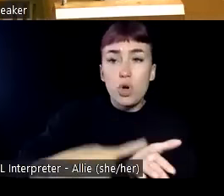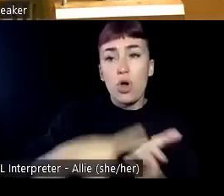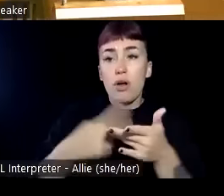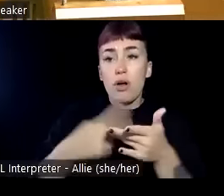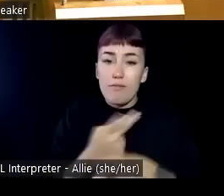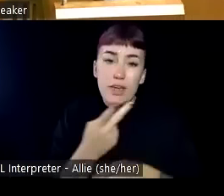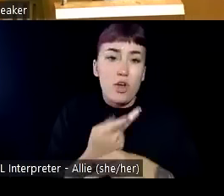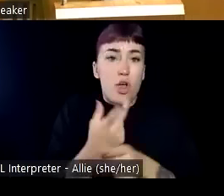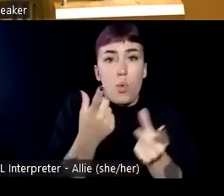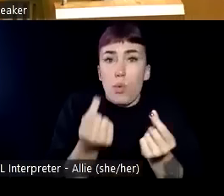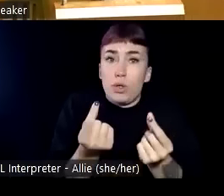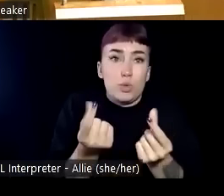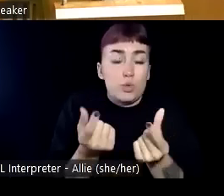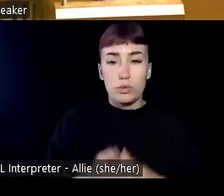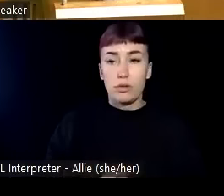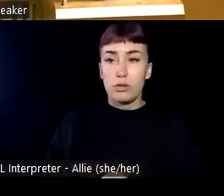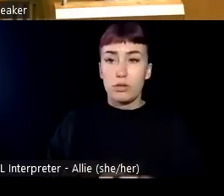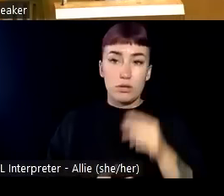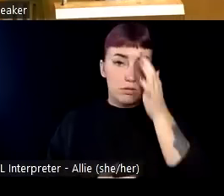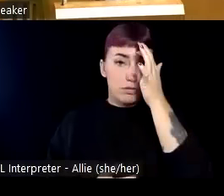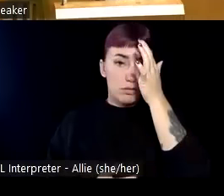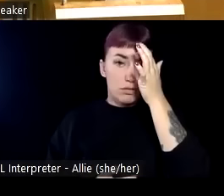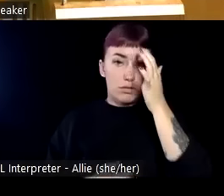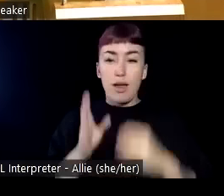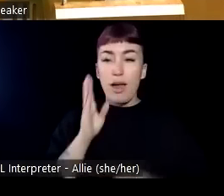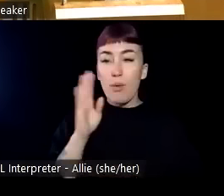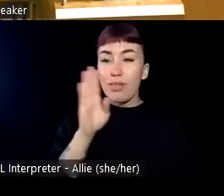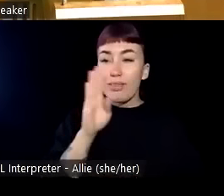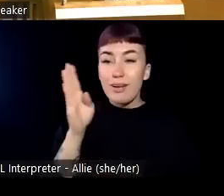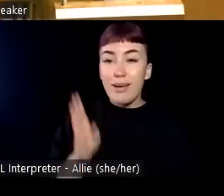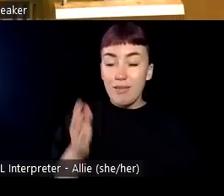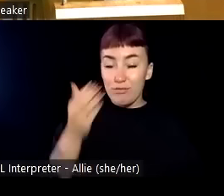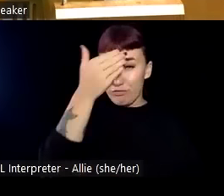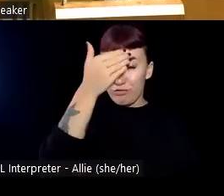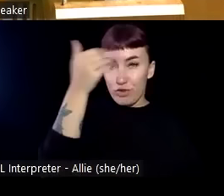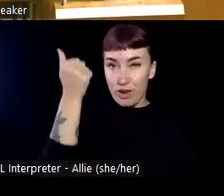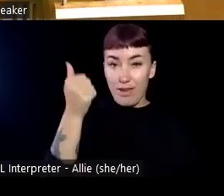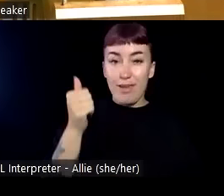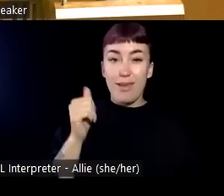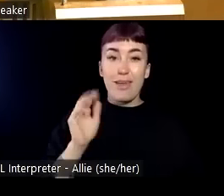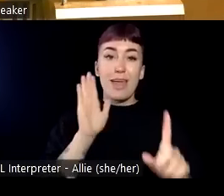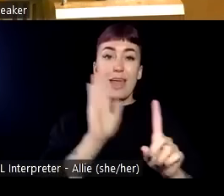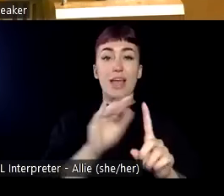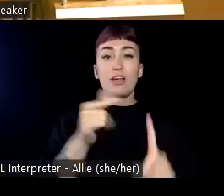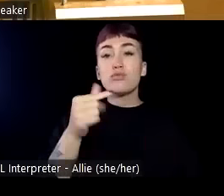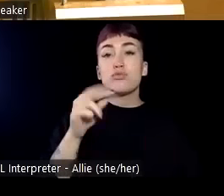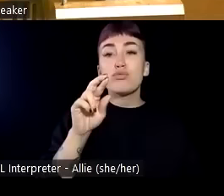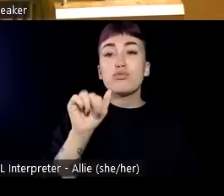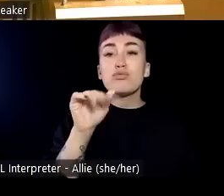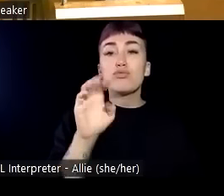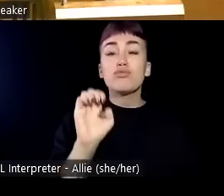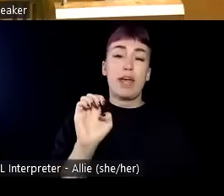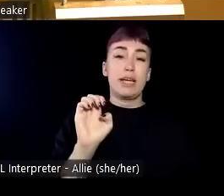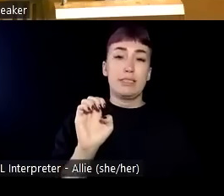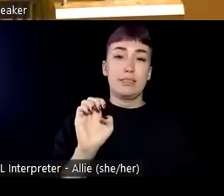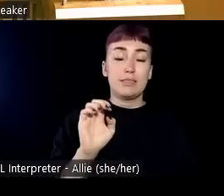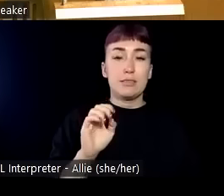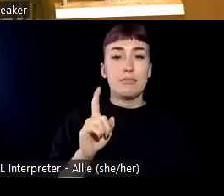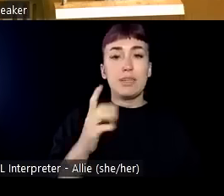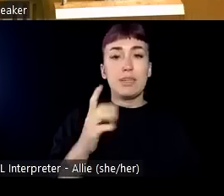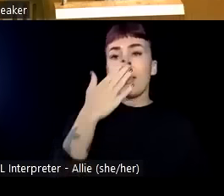go. And I will never forget his grace. He thanked